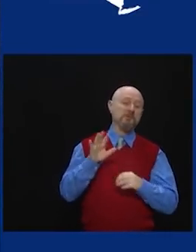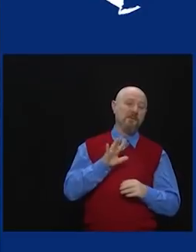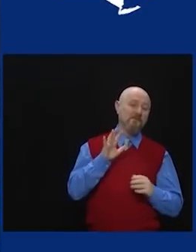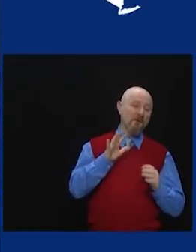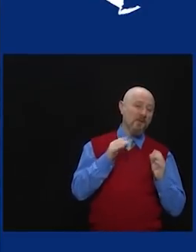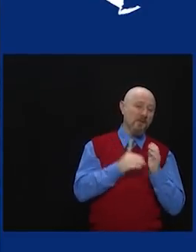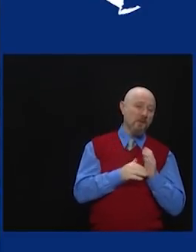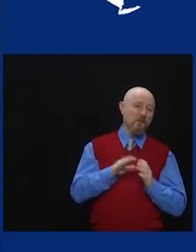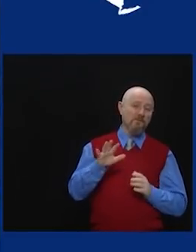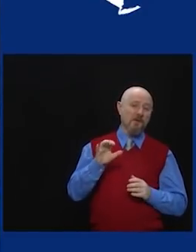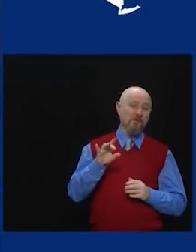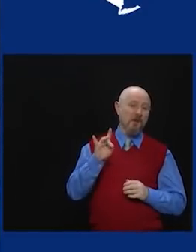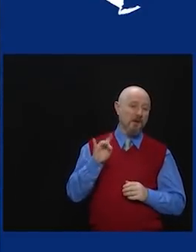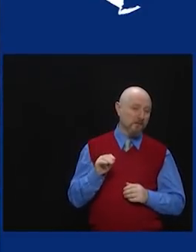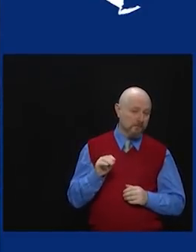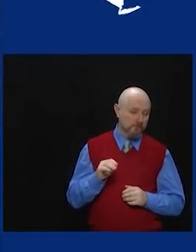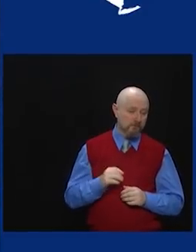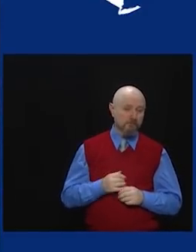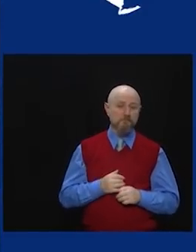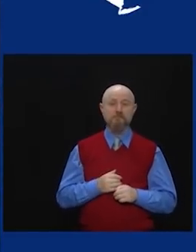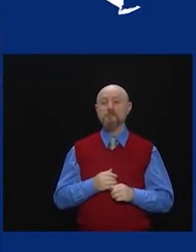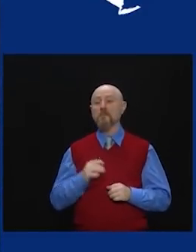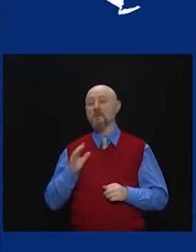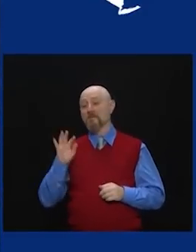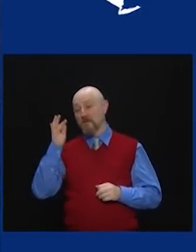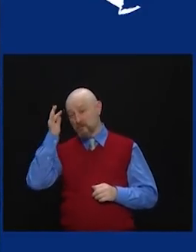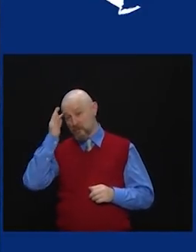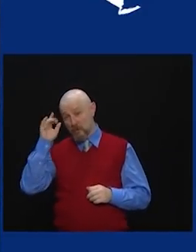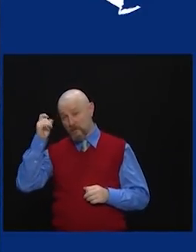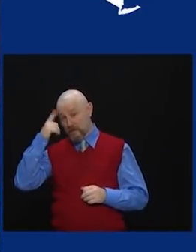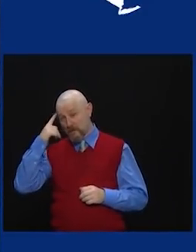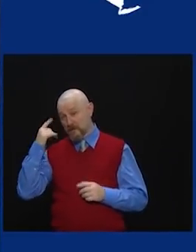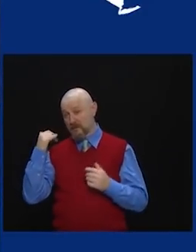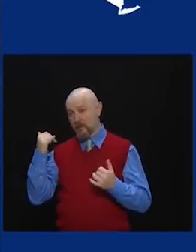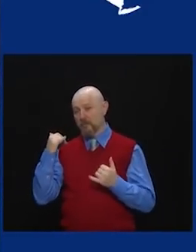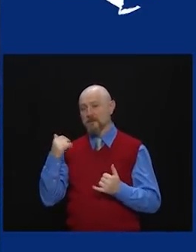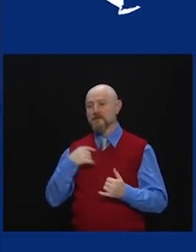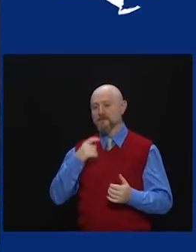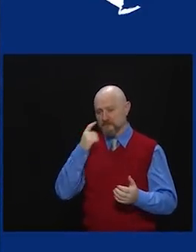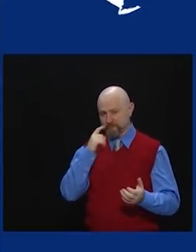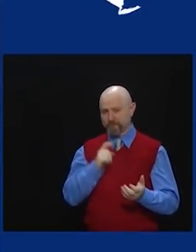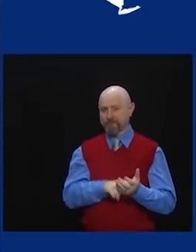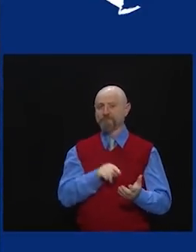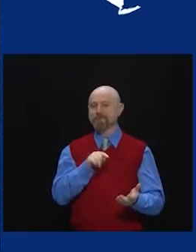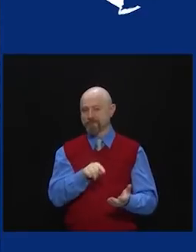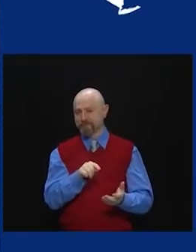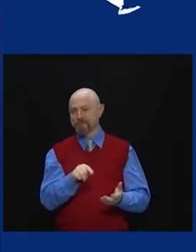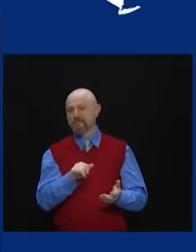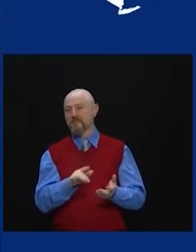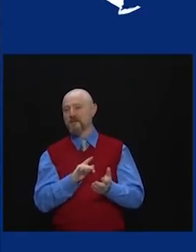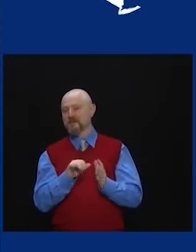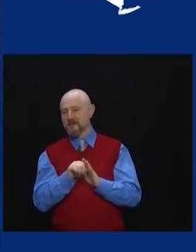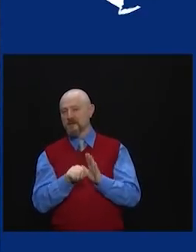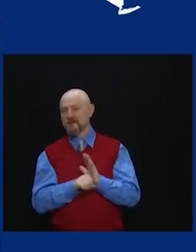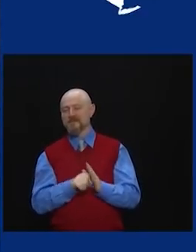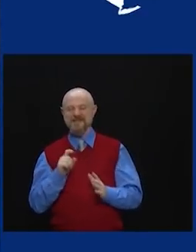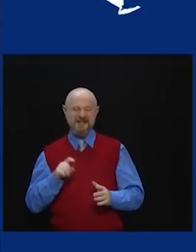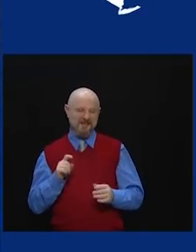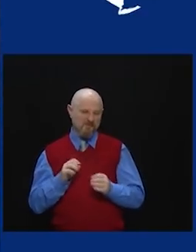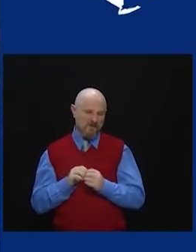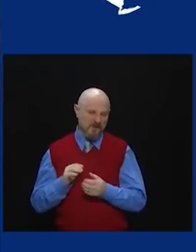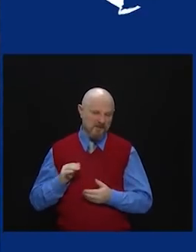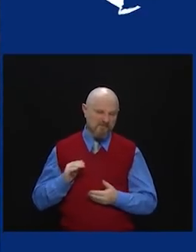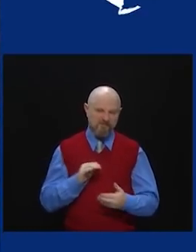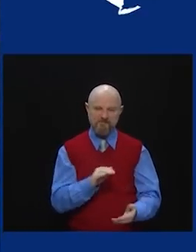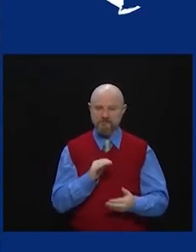5,580, so that the federal government is now acknowledging that New York State has to receive not just proportional